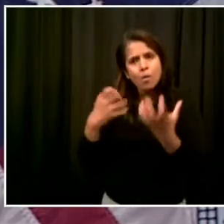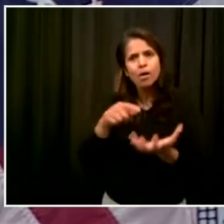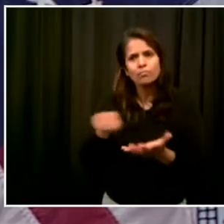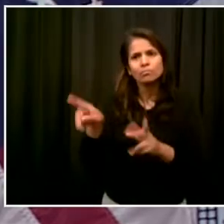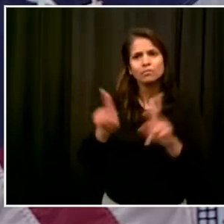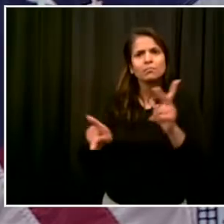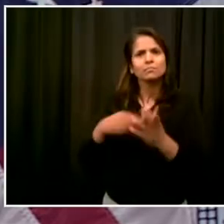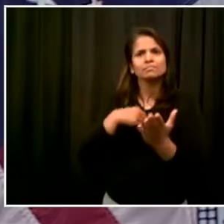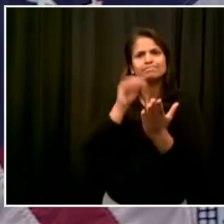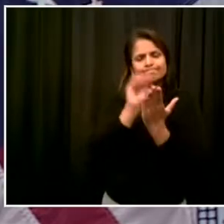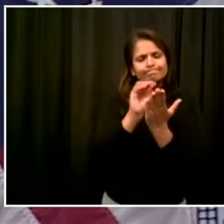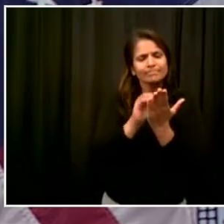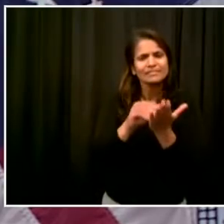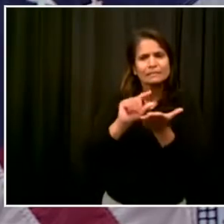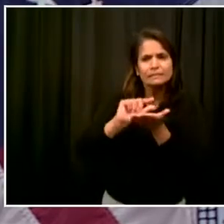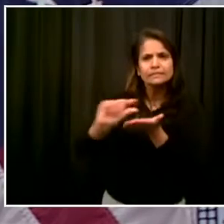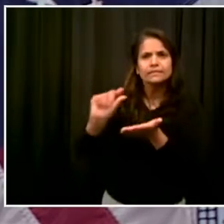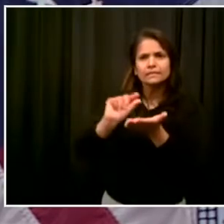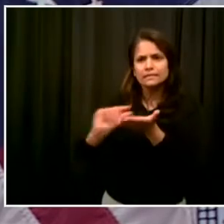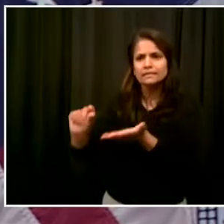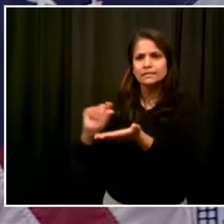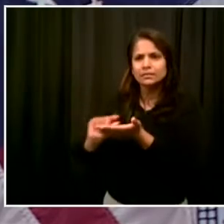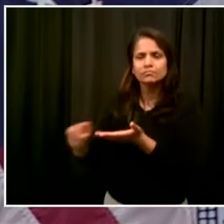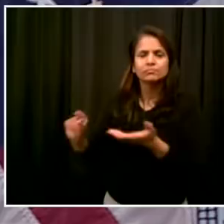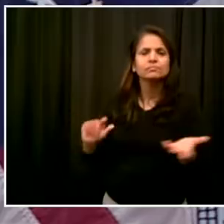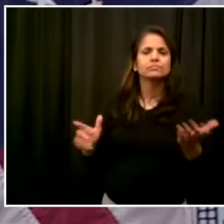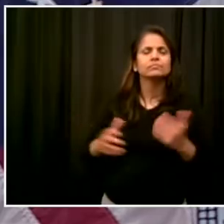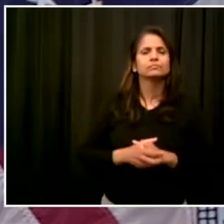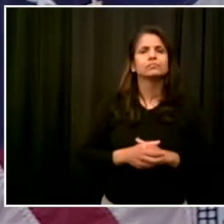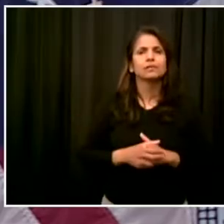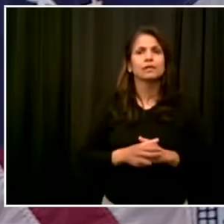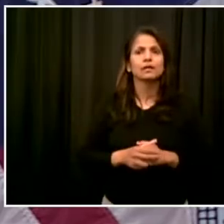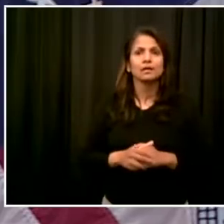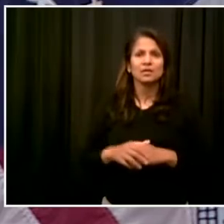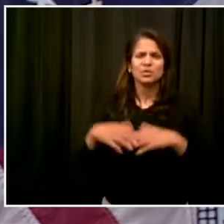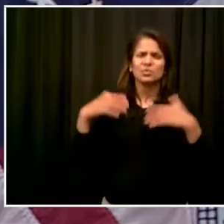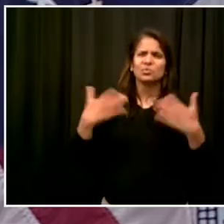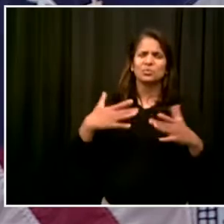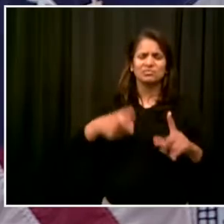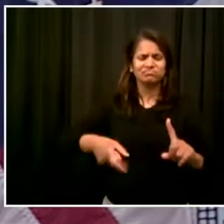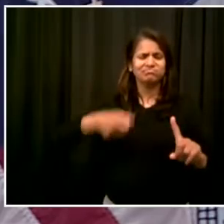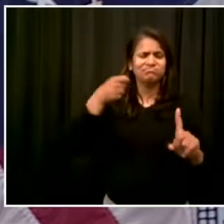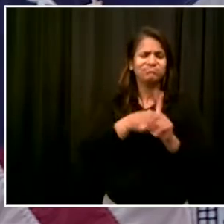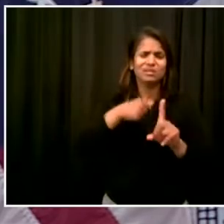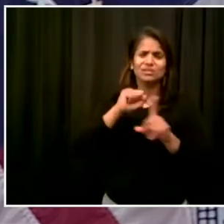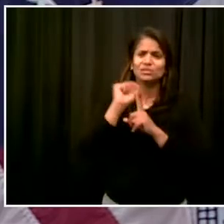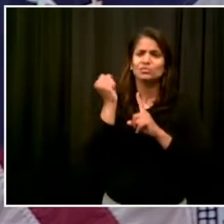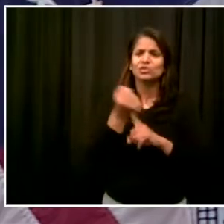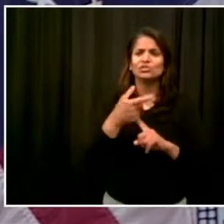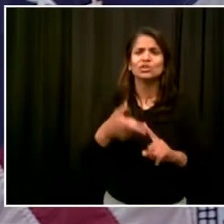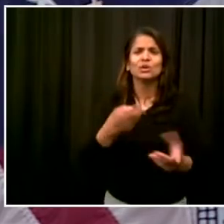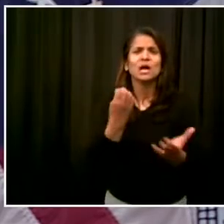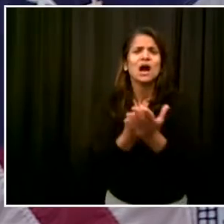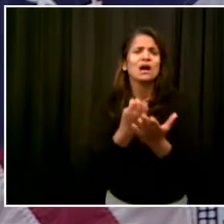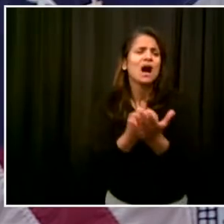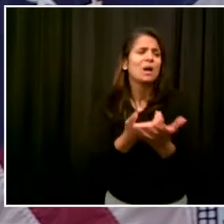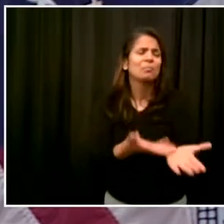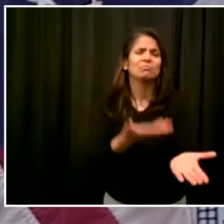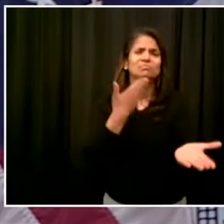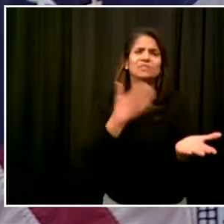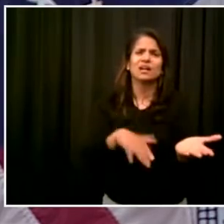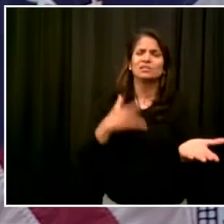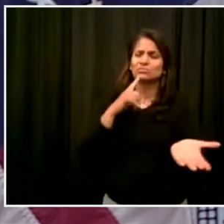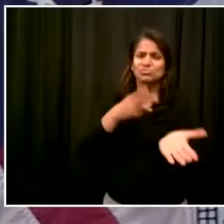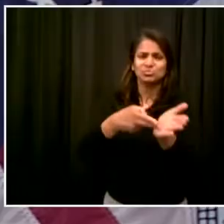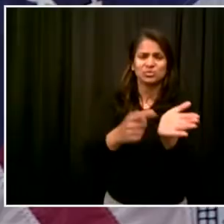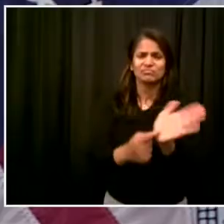how tough the situation is, and it's not going to get better in the short term. It's going to take a while for our economy to come back. It's going to take quite a